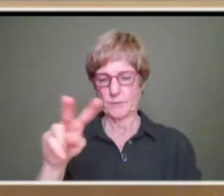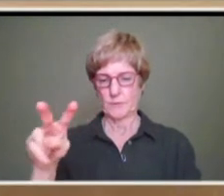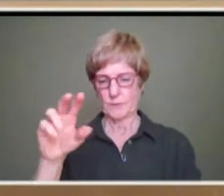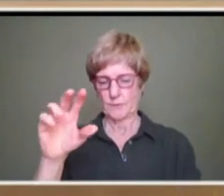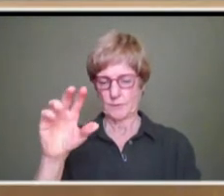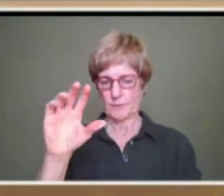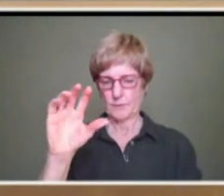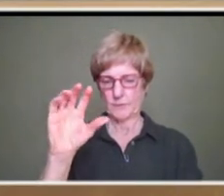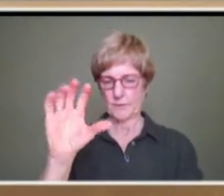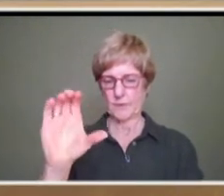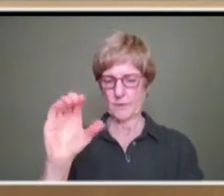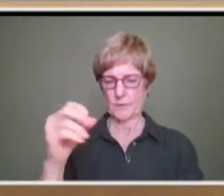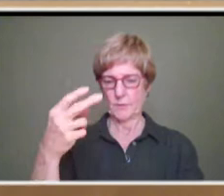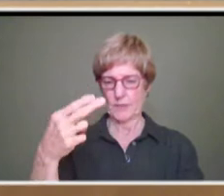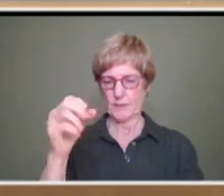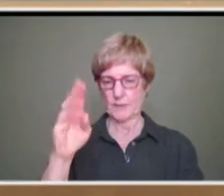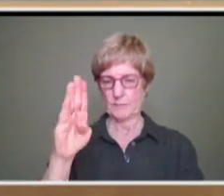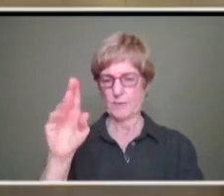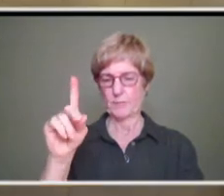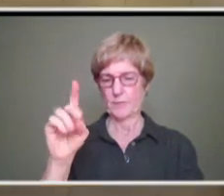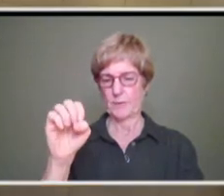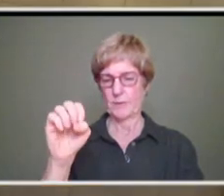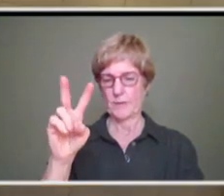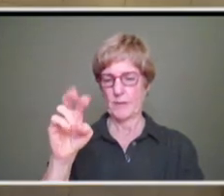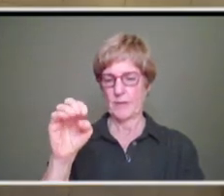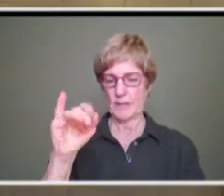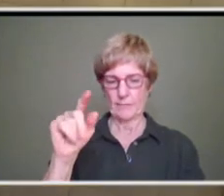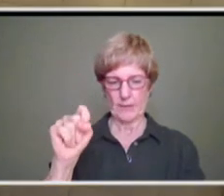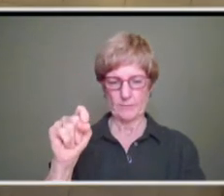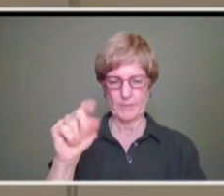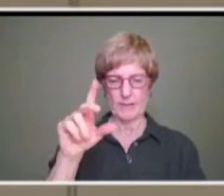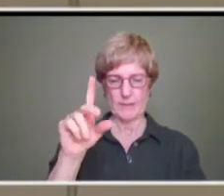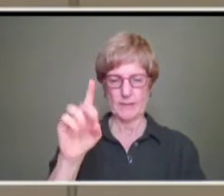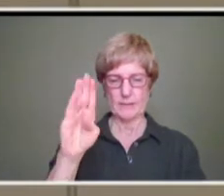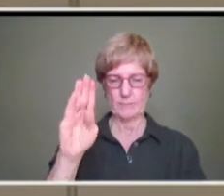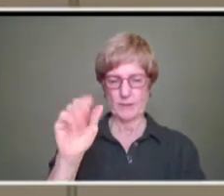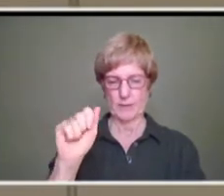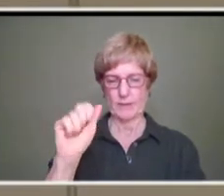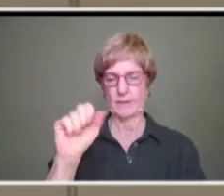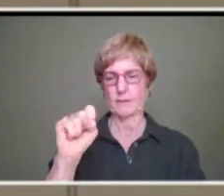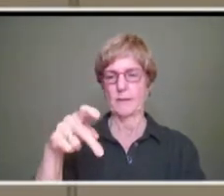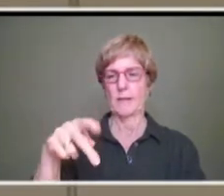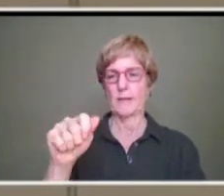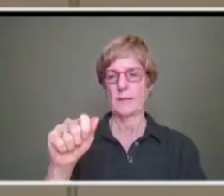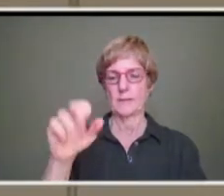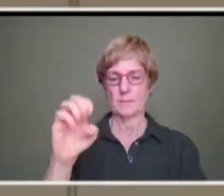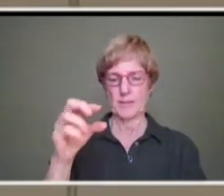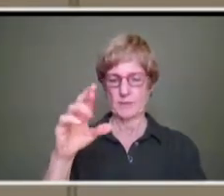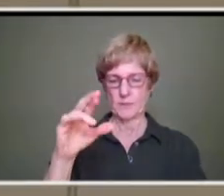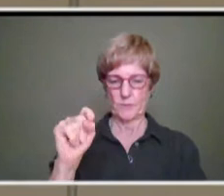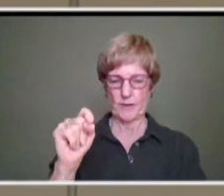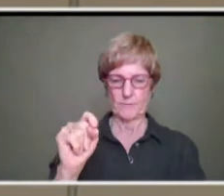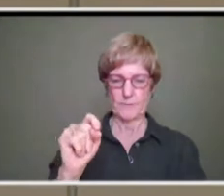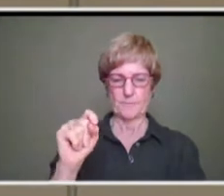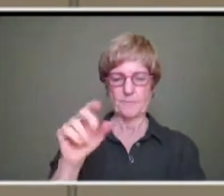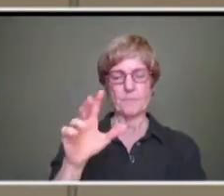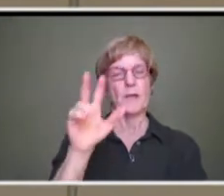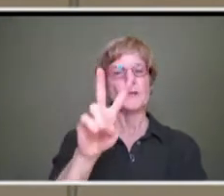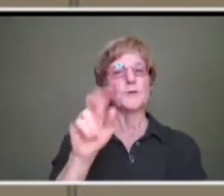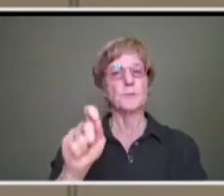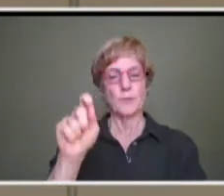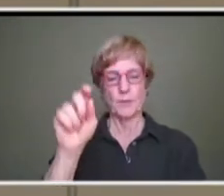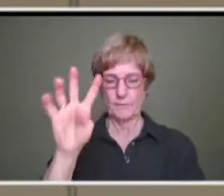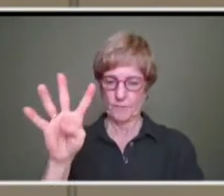LLC DBA spacecraft located on approximately 2.4 Acres on the north side of North Davidson Street East of East